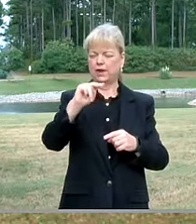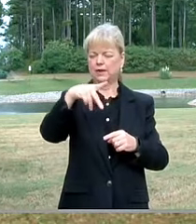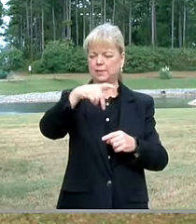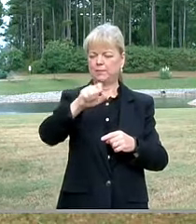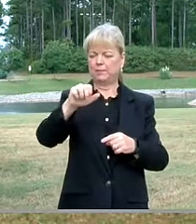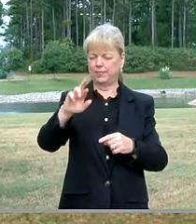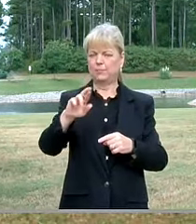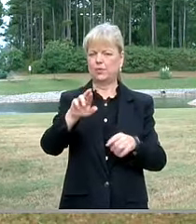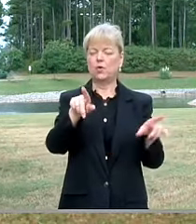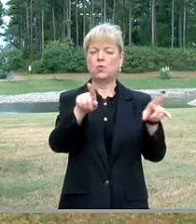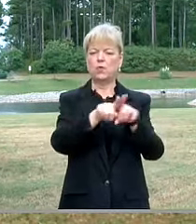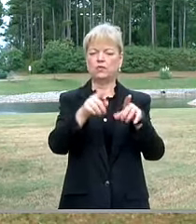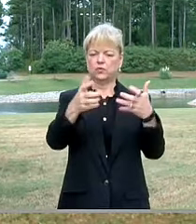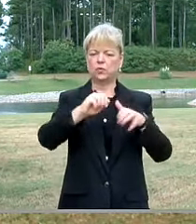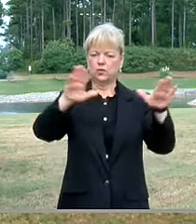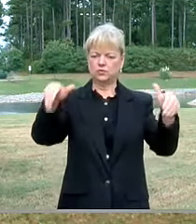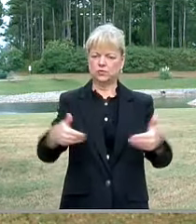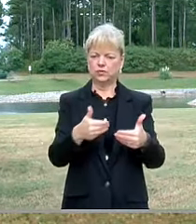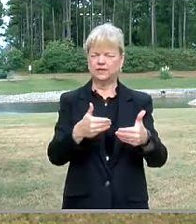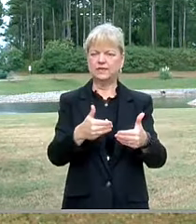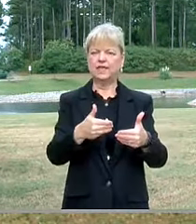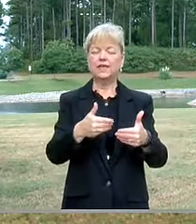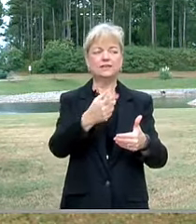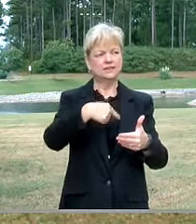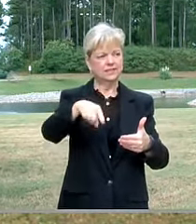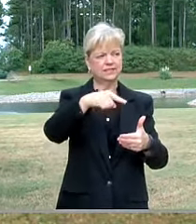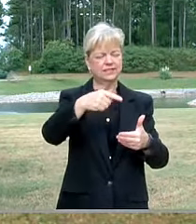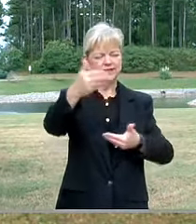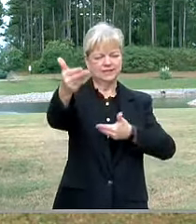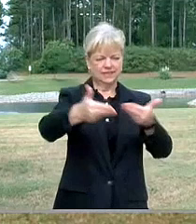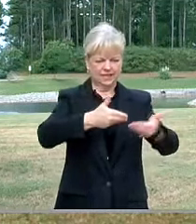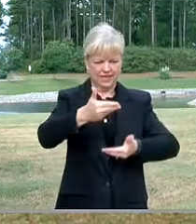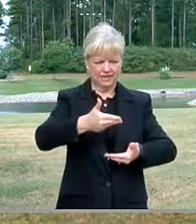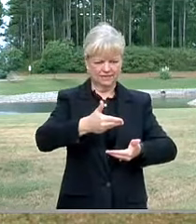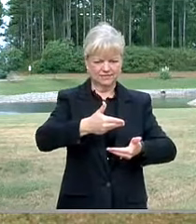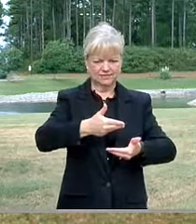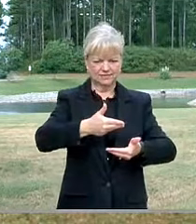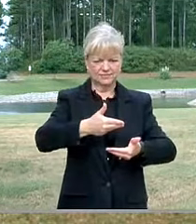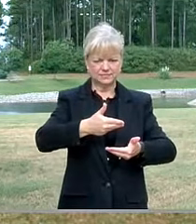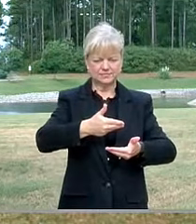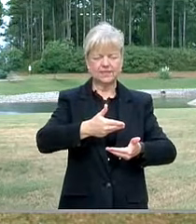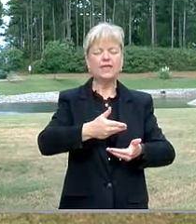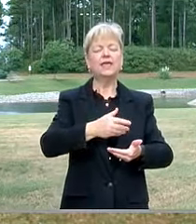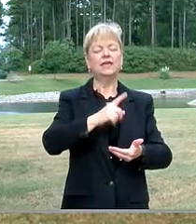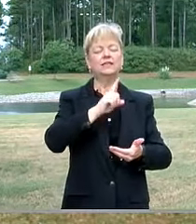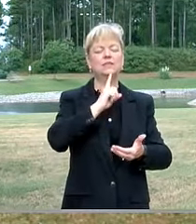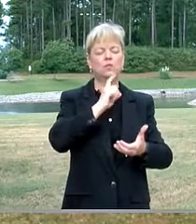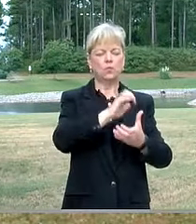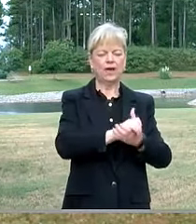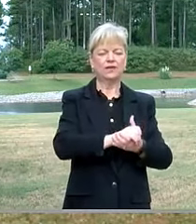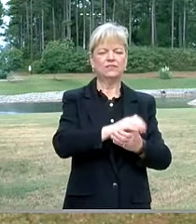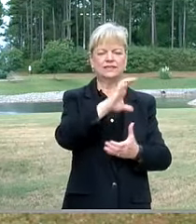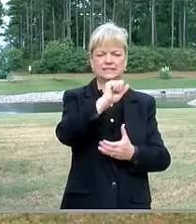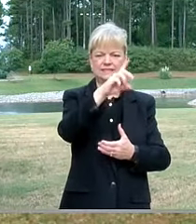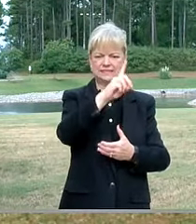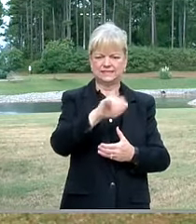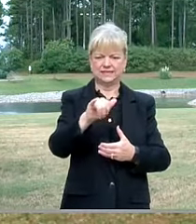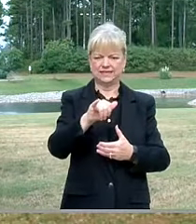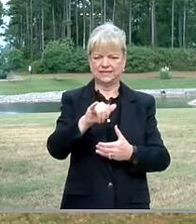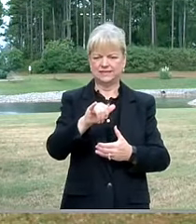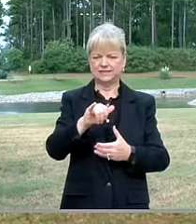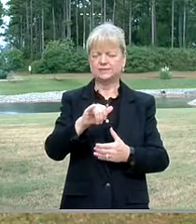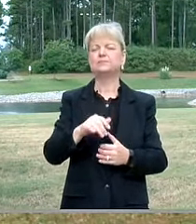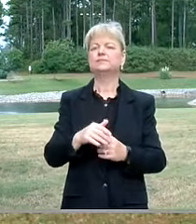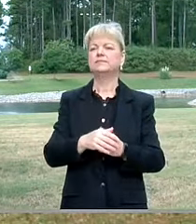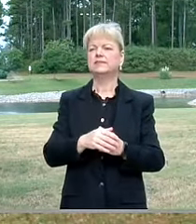We would also like to welcome our distinguished guests, Lieutenant General Mohan's spouse, Cindy, Command Sergeant Major Jimmy J.